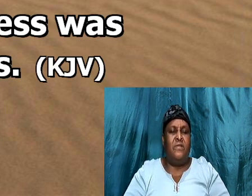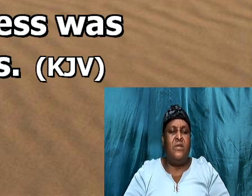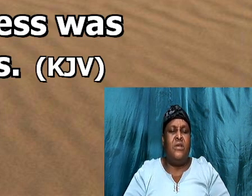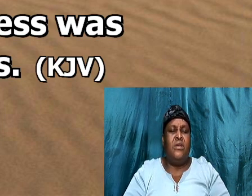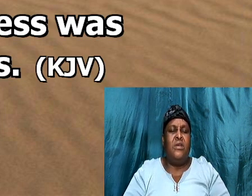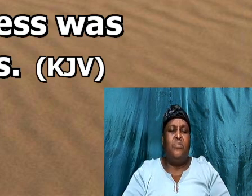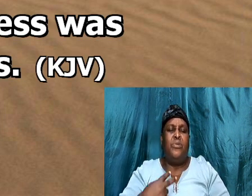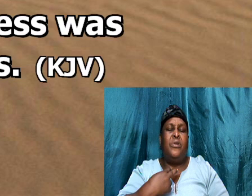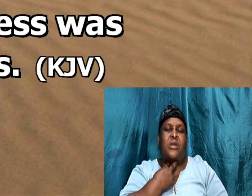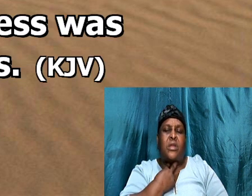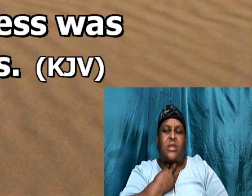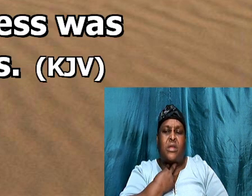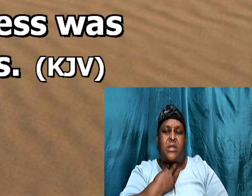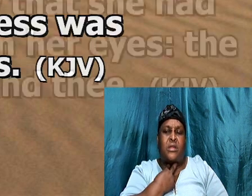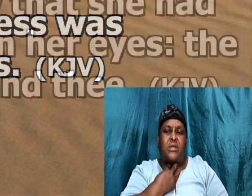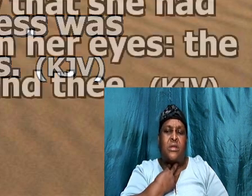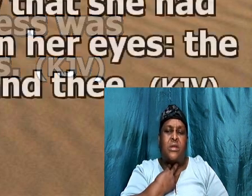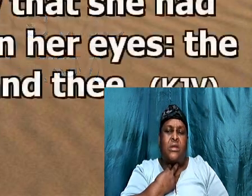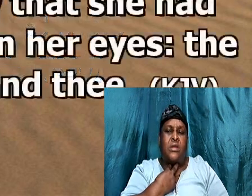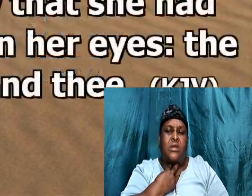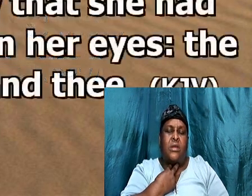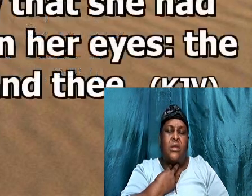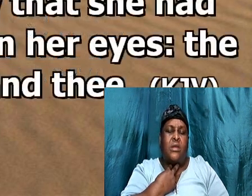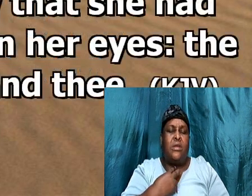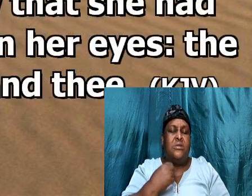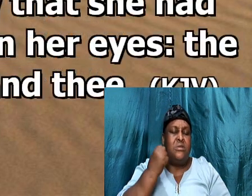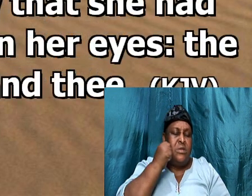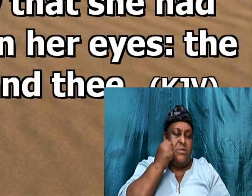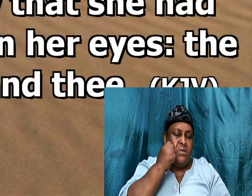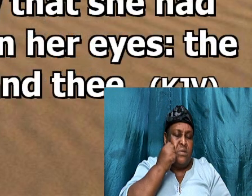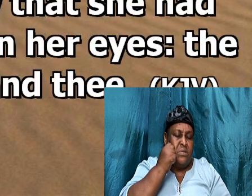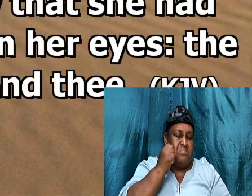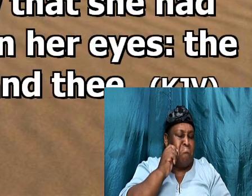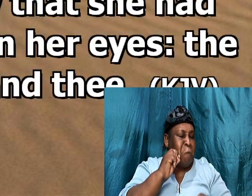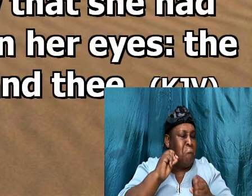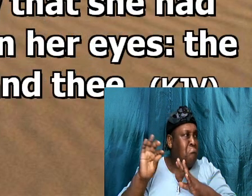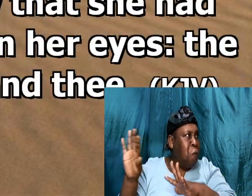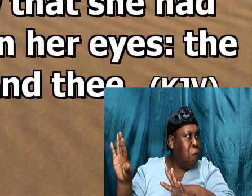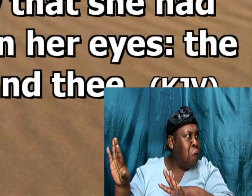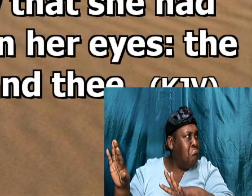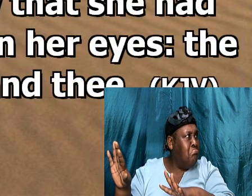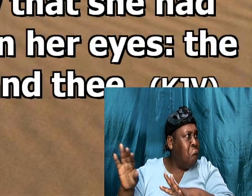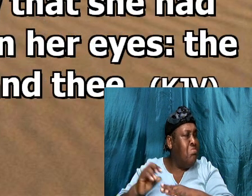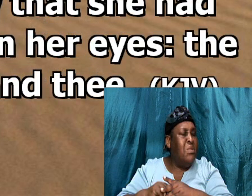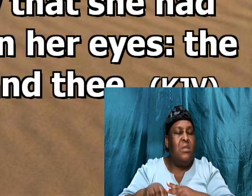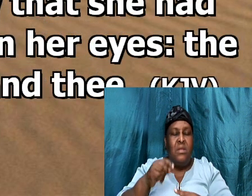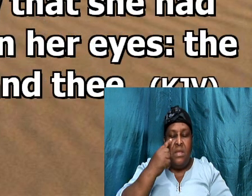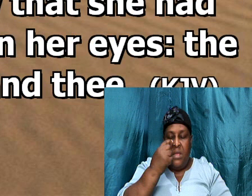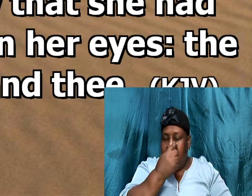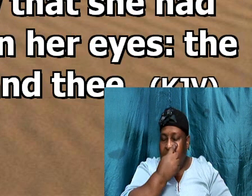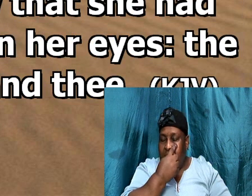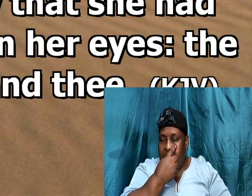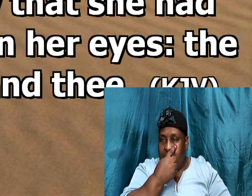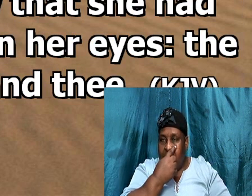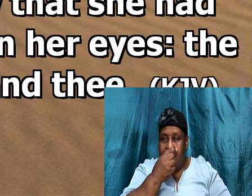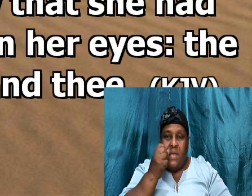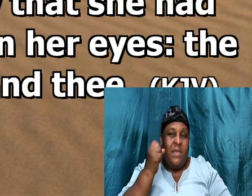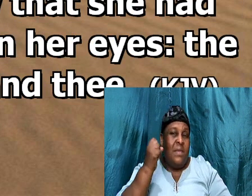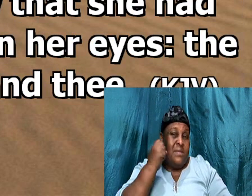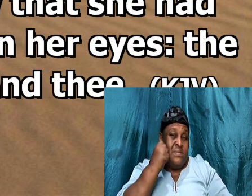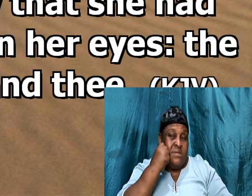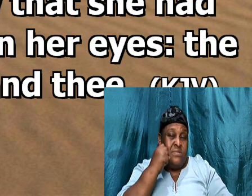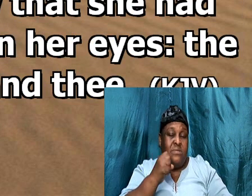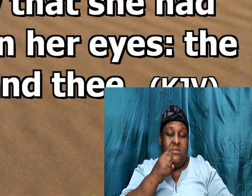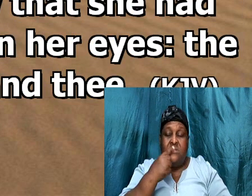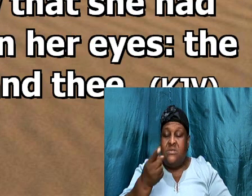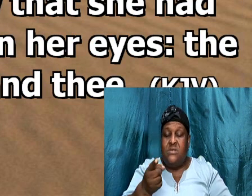mistress was despised in her eyes. And Sarai said unto Abram, My wrong be upon